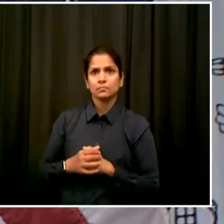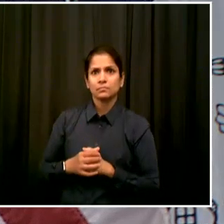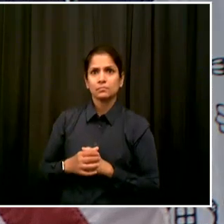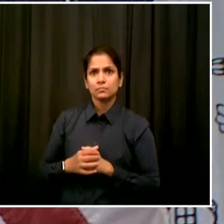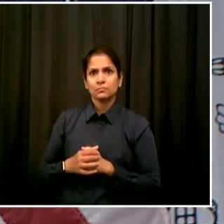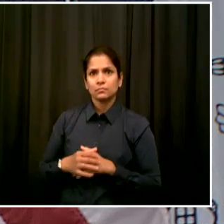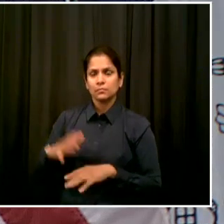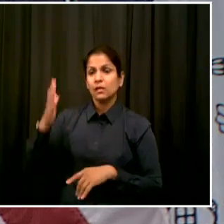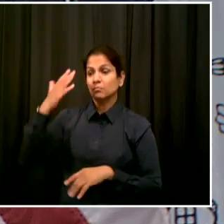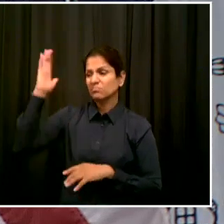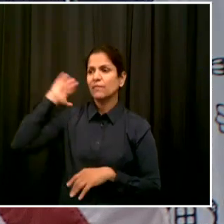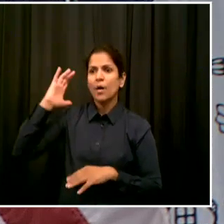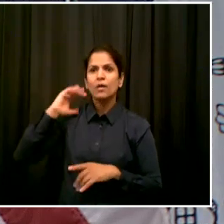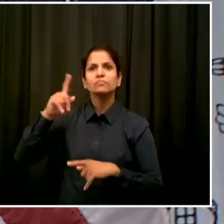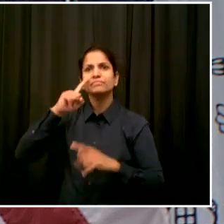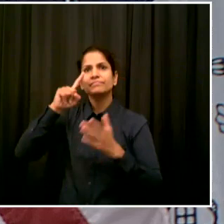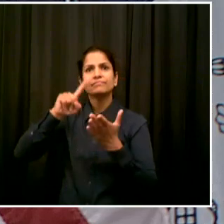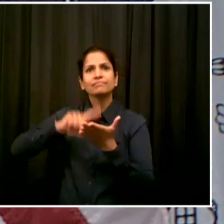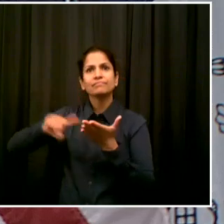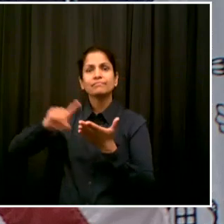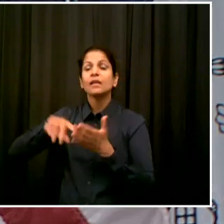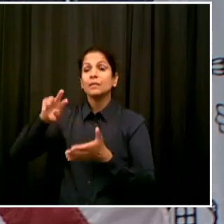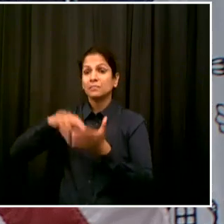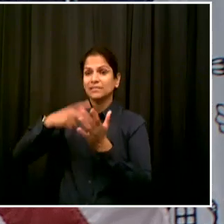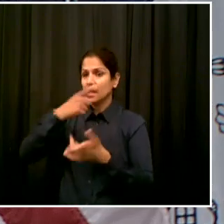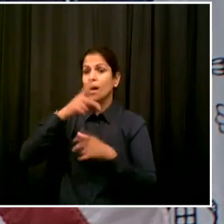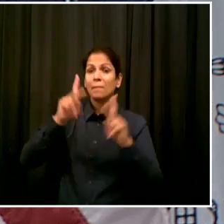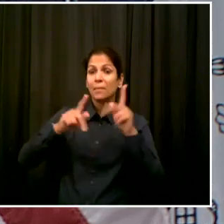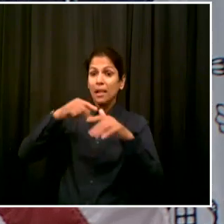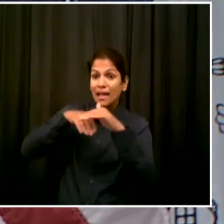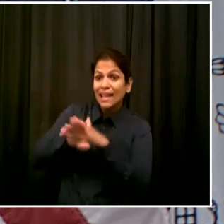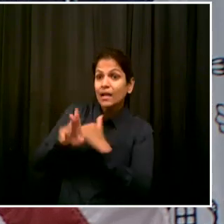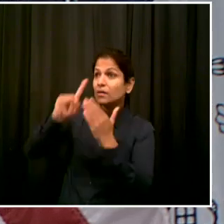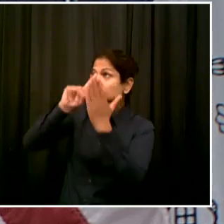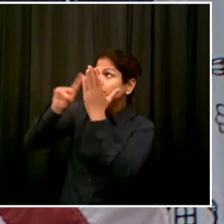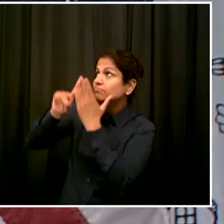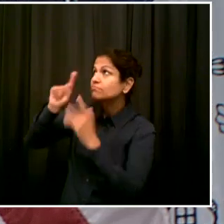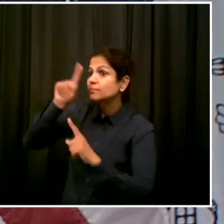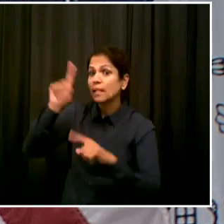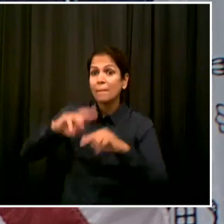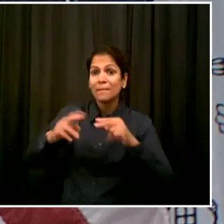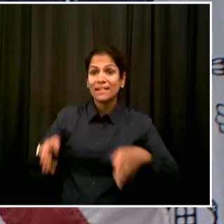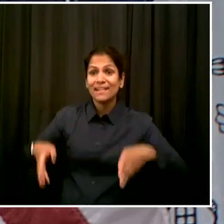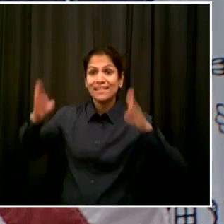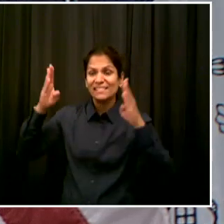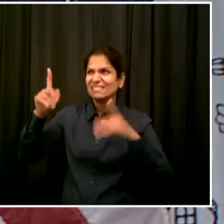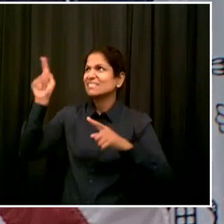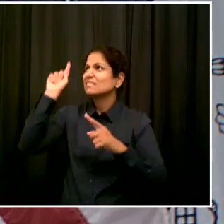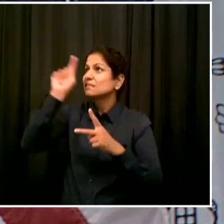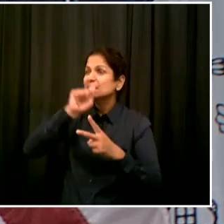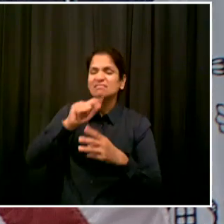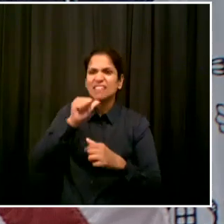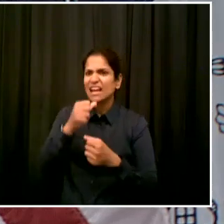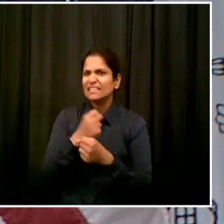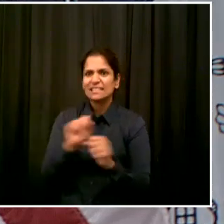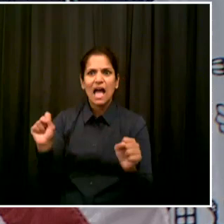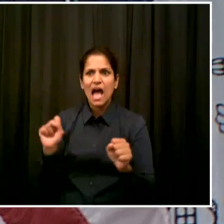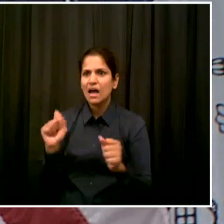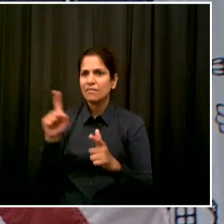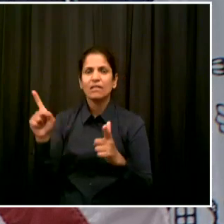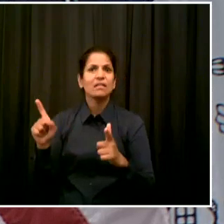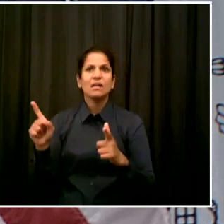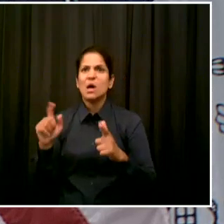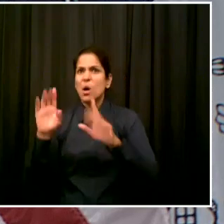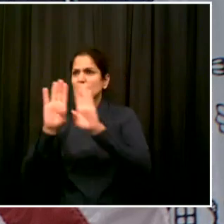a $3,000 fine in October and a total of about $11,000 over 2 years of failing to maintain the